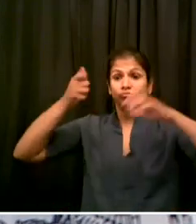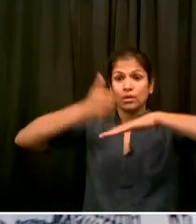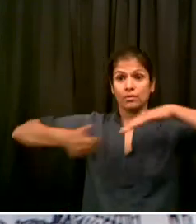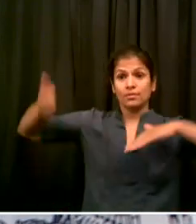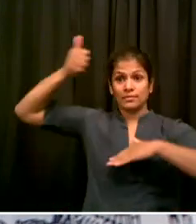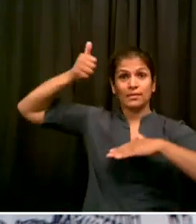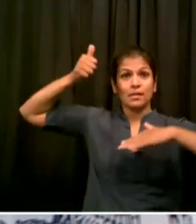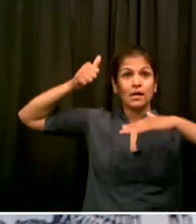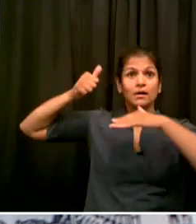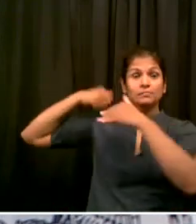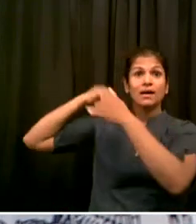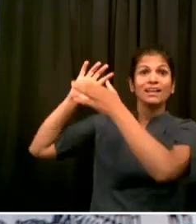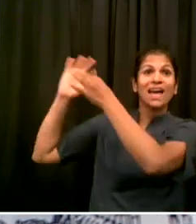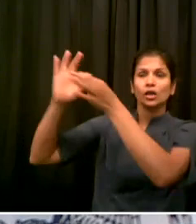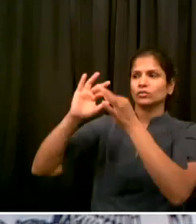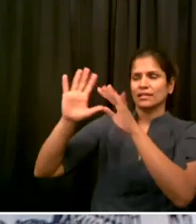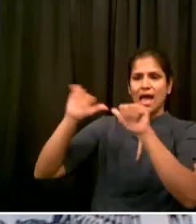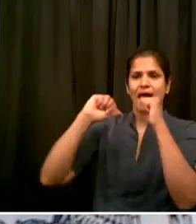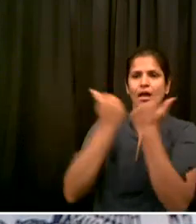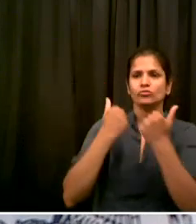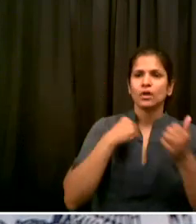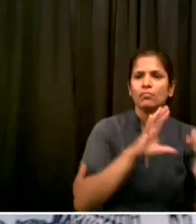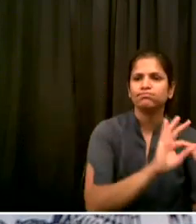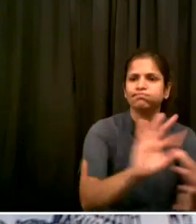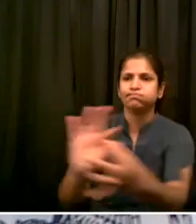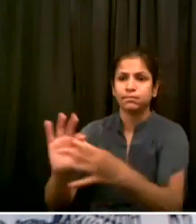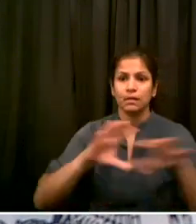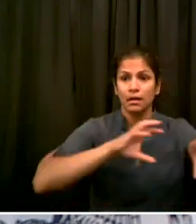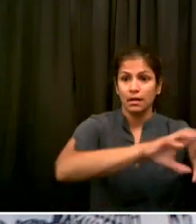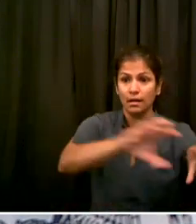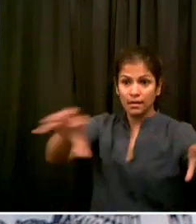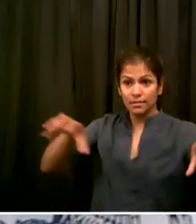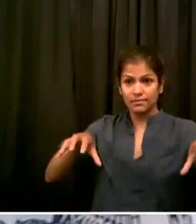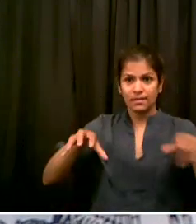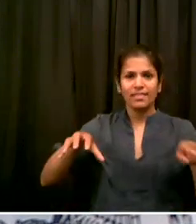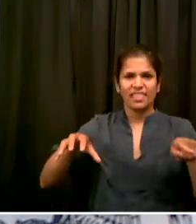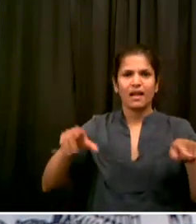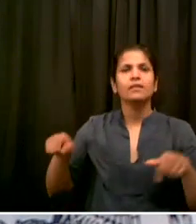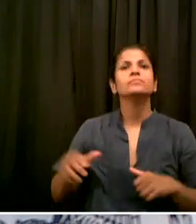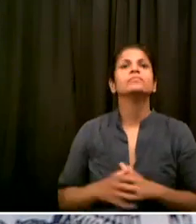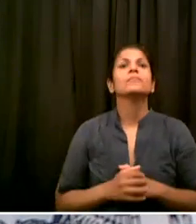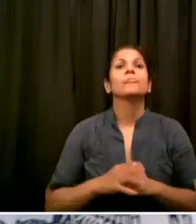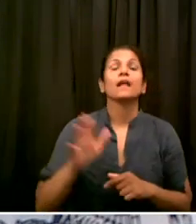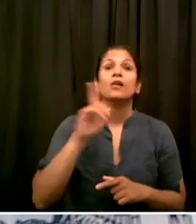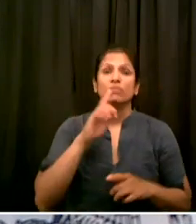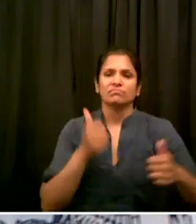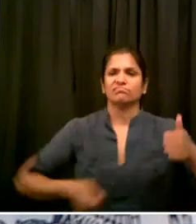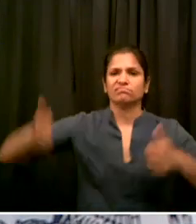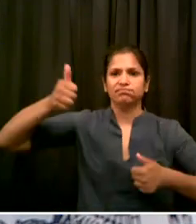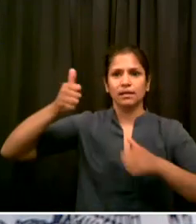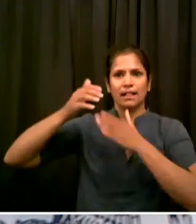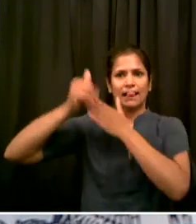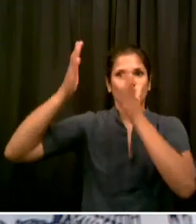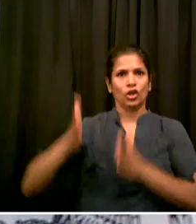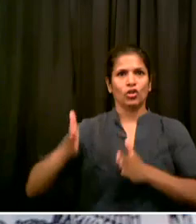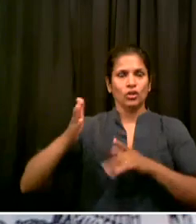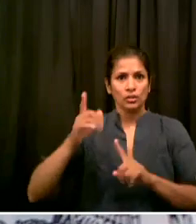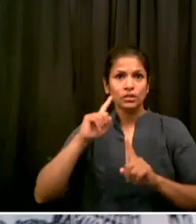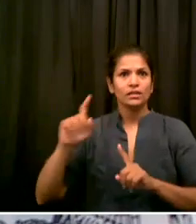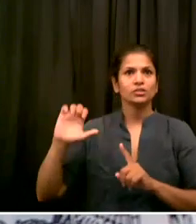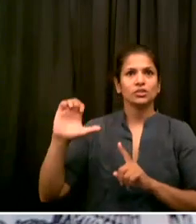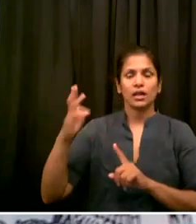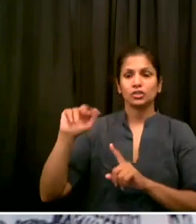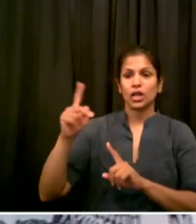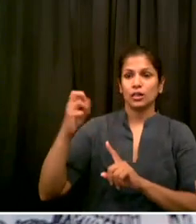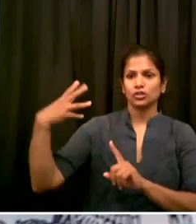Dean has really been leading so much of the work with the chancellor to get ready for school, and he's been involved